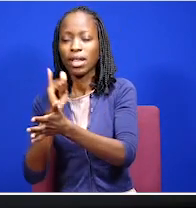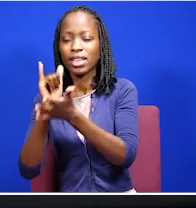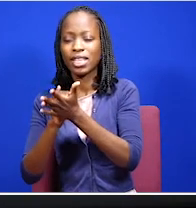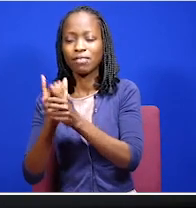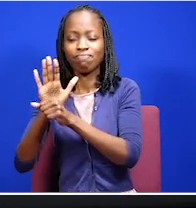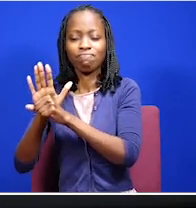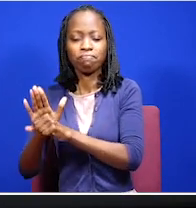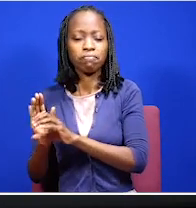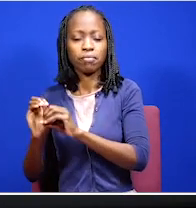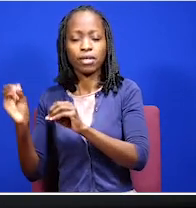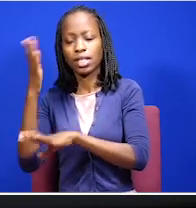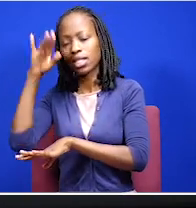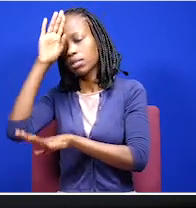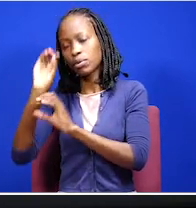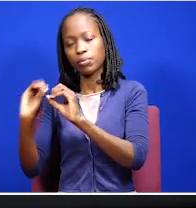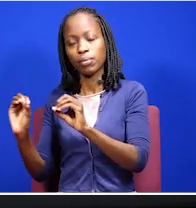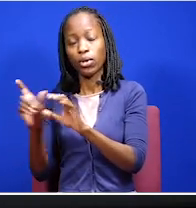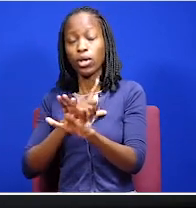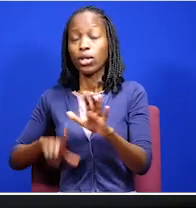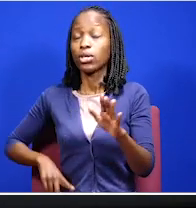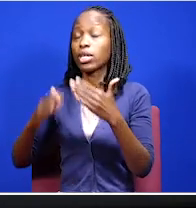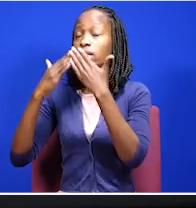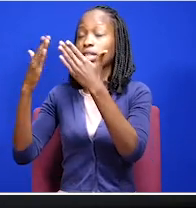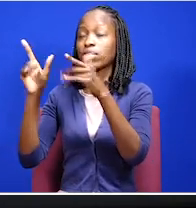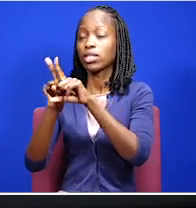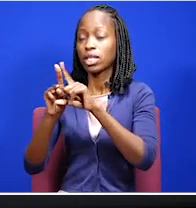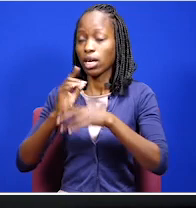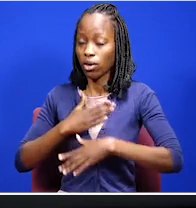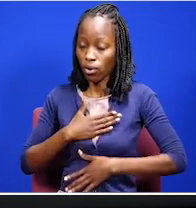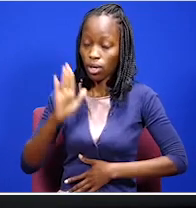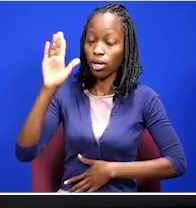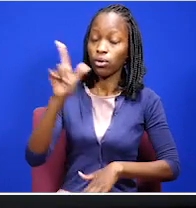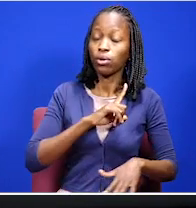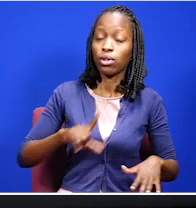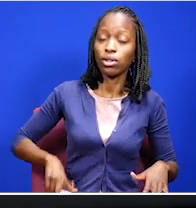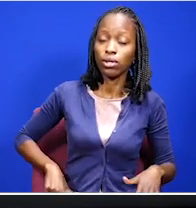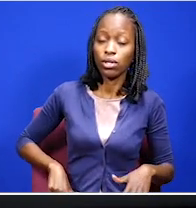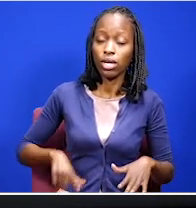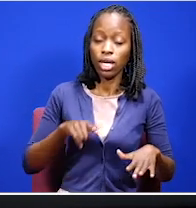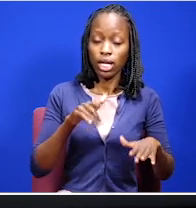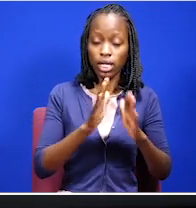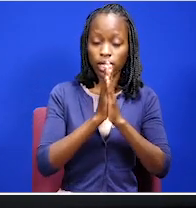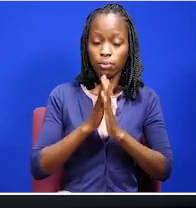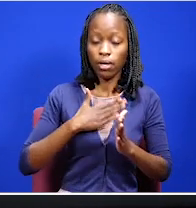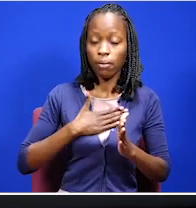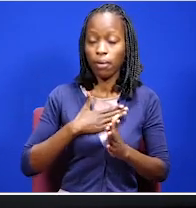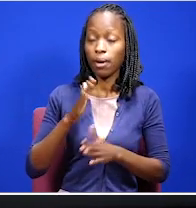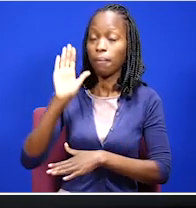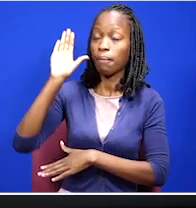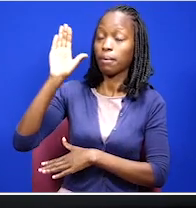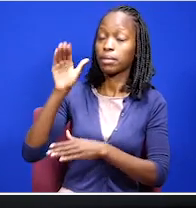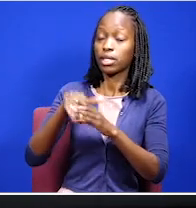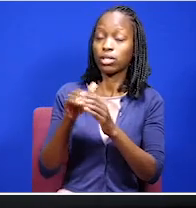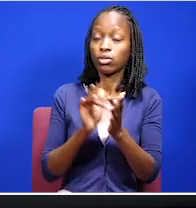does not frustrate, that does not disappoint. So I thank you as I honor you, dear Father. This is my prayer because